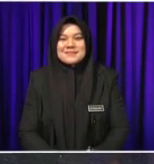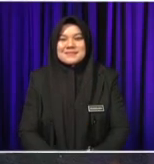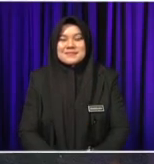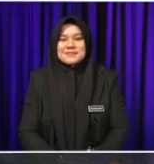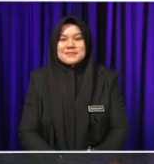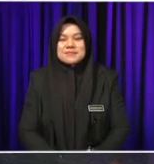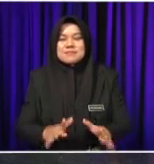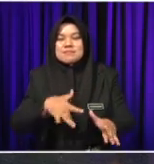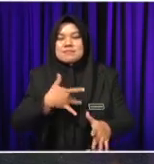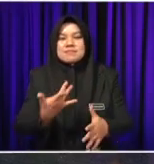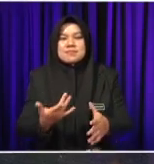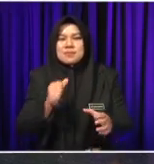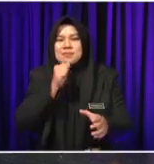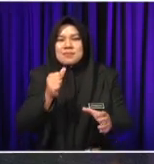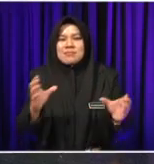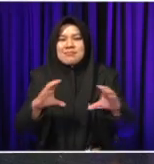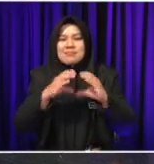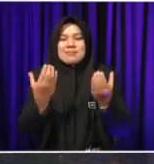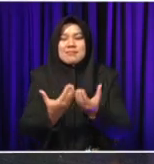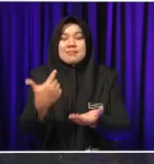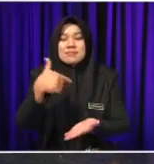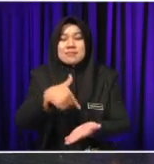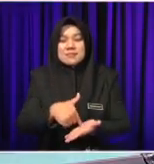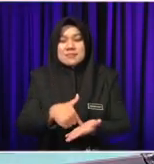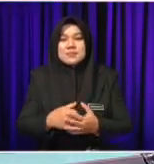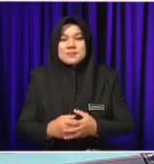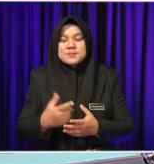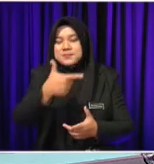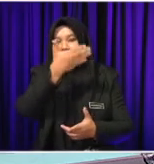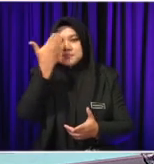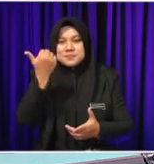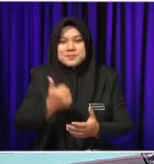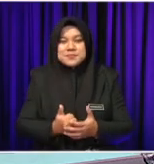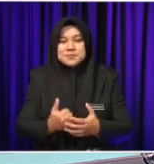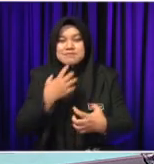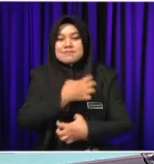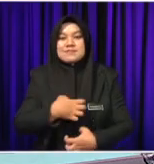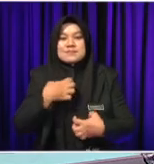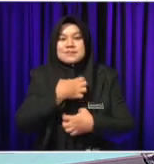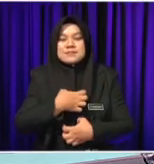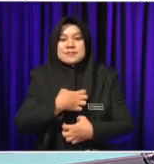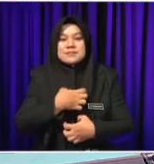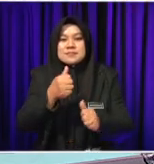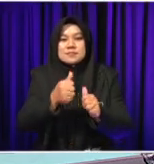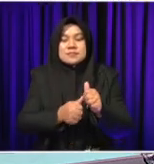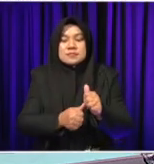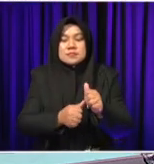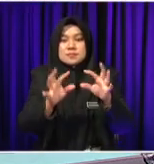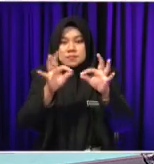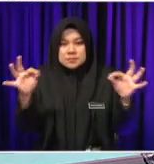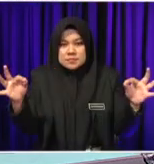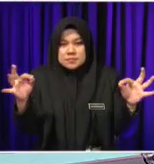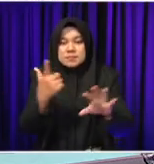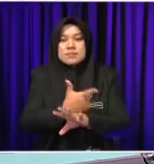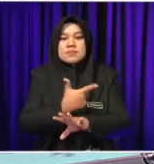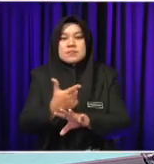I just feel like this is not a classroom anymore. Yes. But forget about it. Now, did you enjoy every line of the song lyrics just